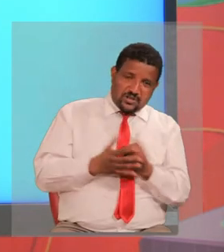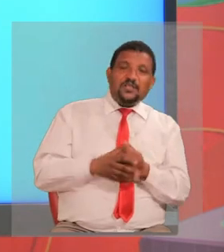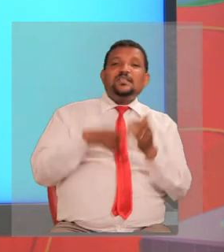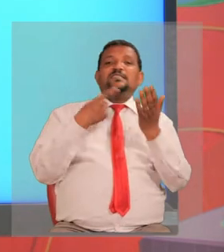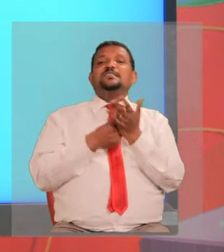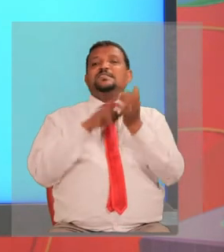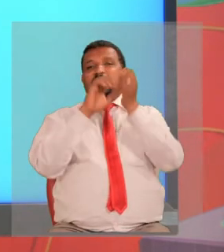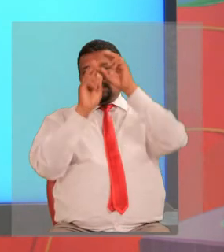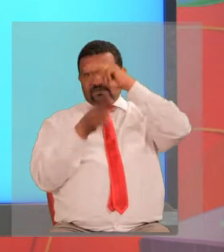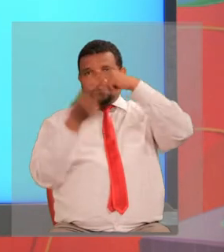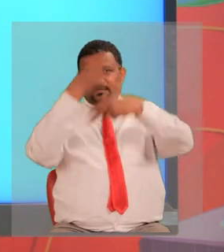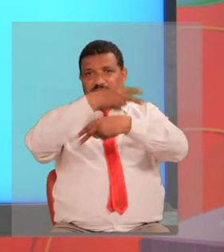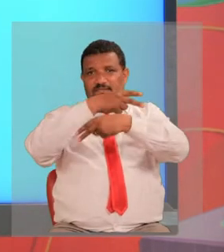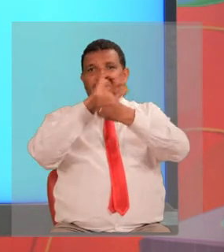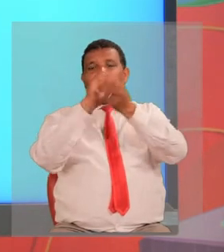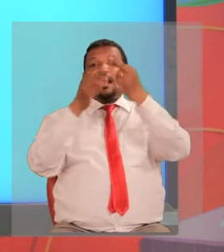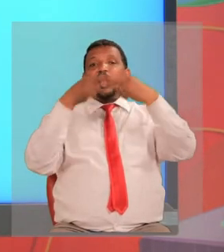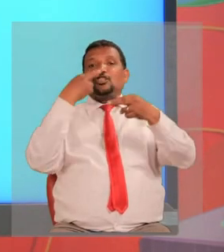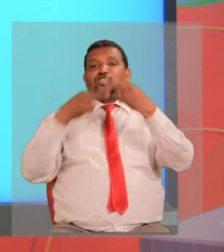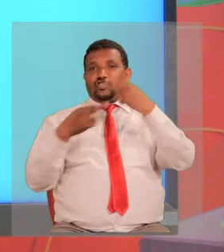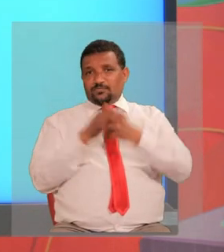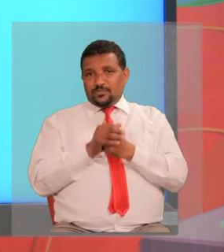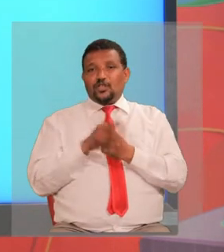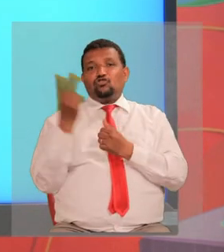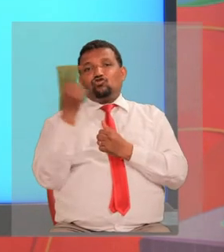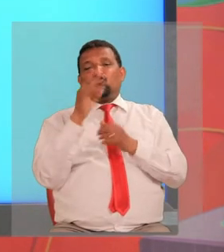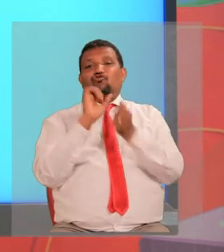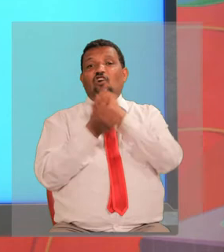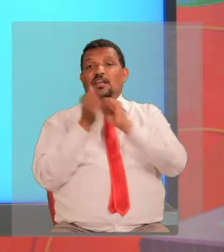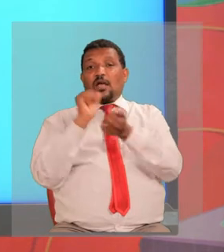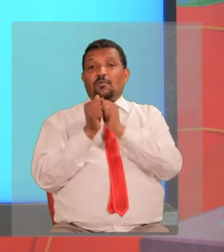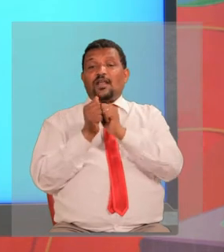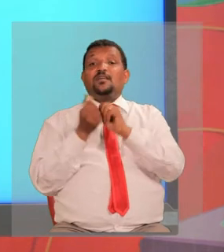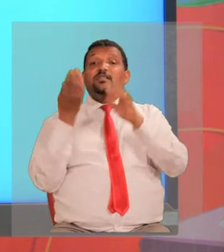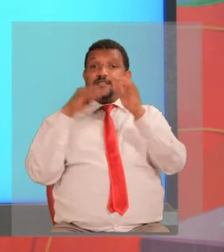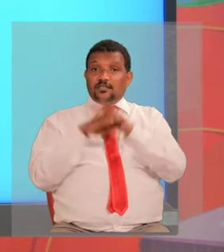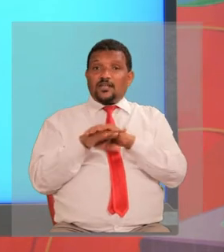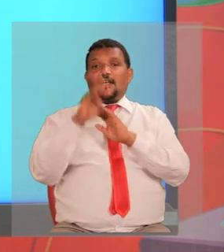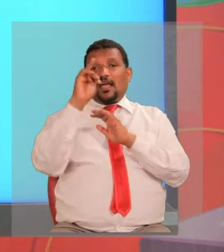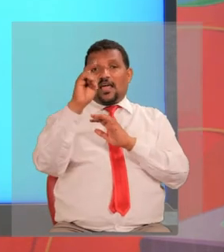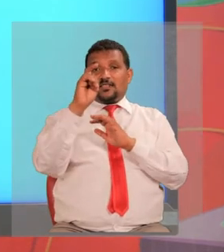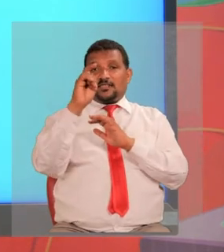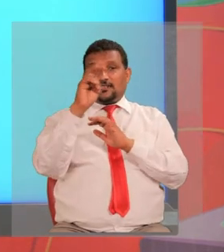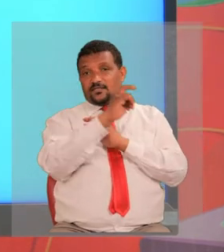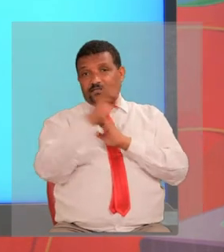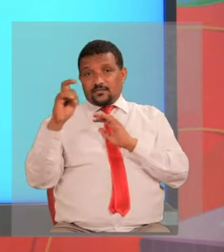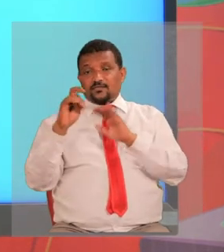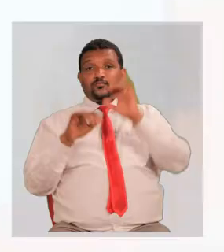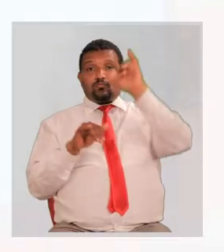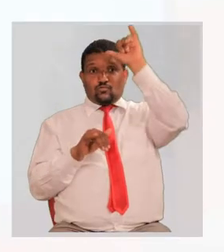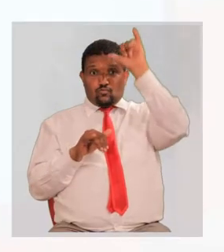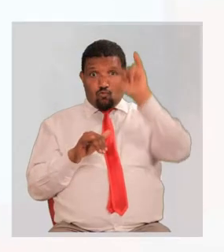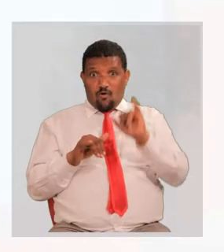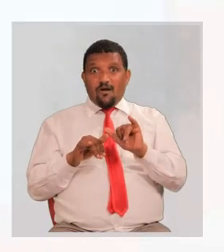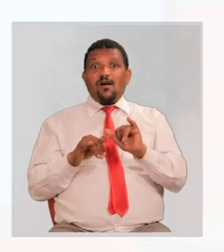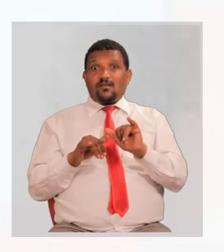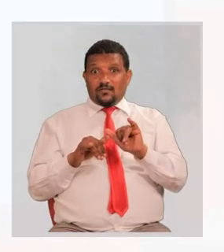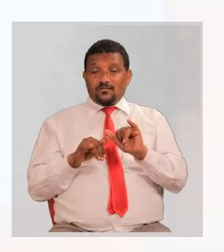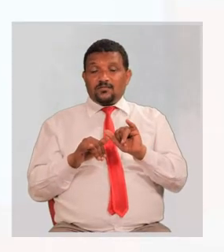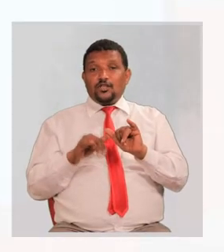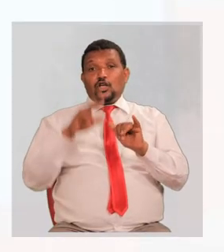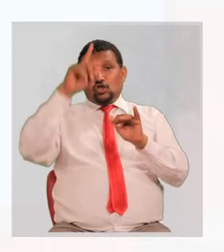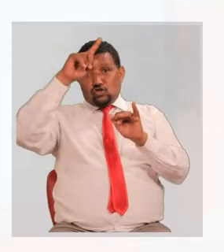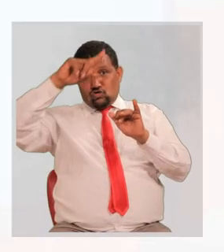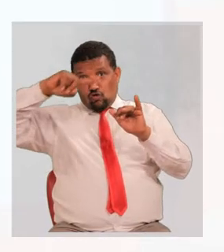this inverse relationship between the two variables that are entered in the x and y axis, then the slope